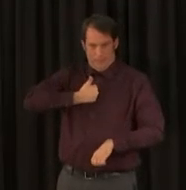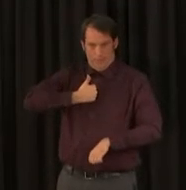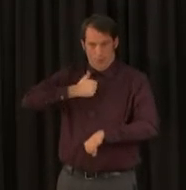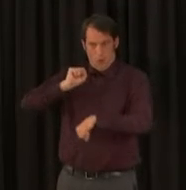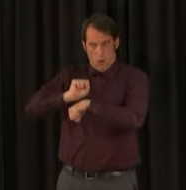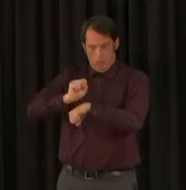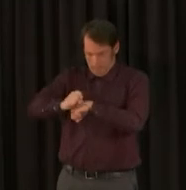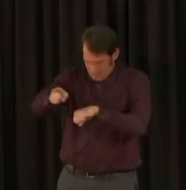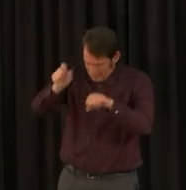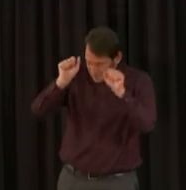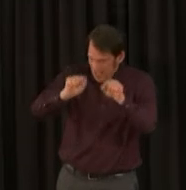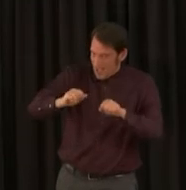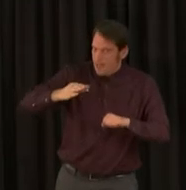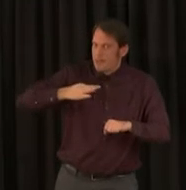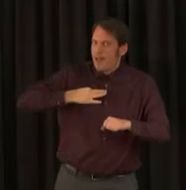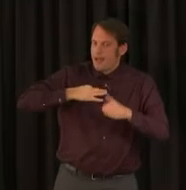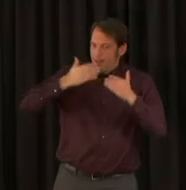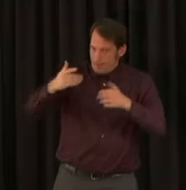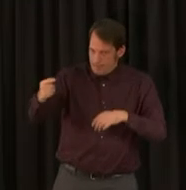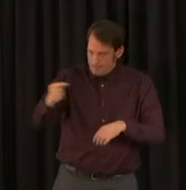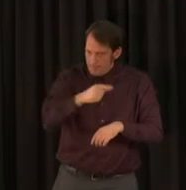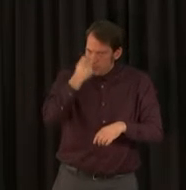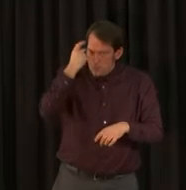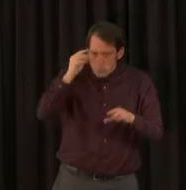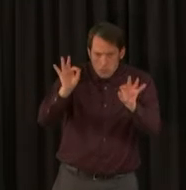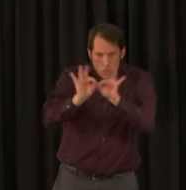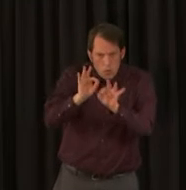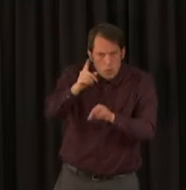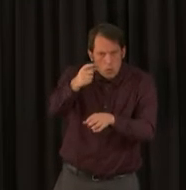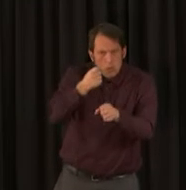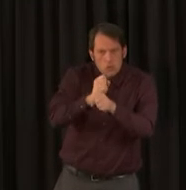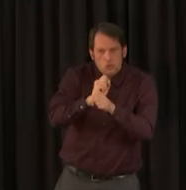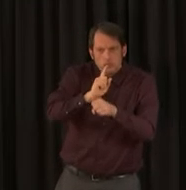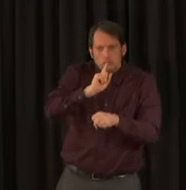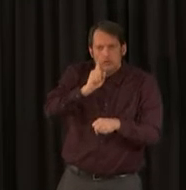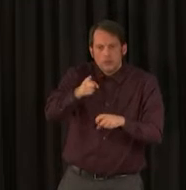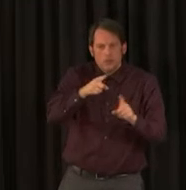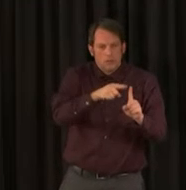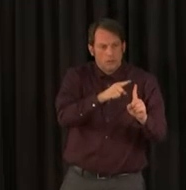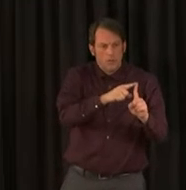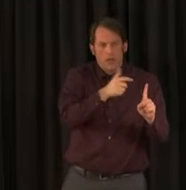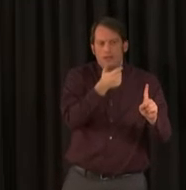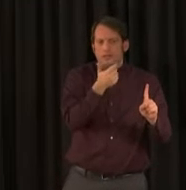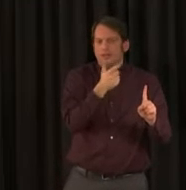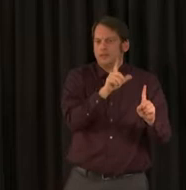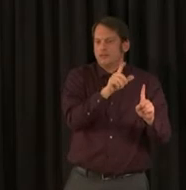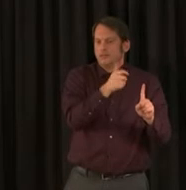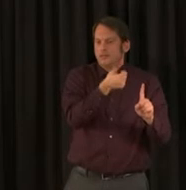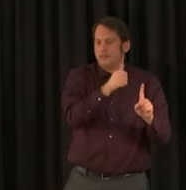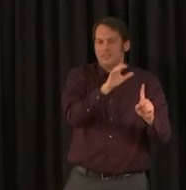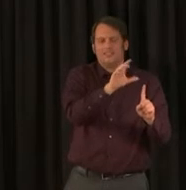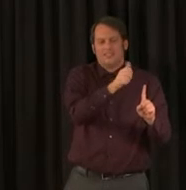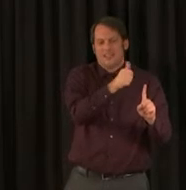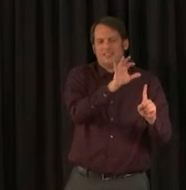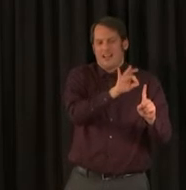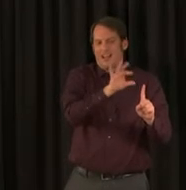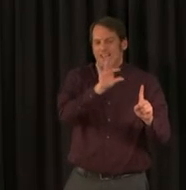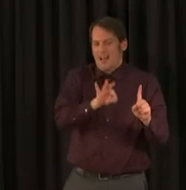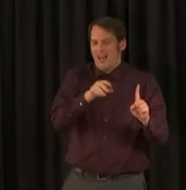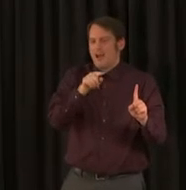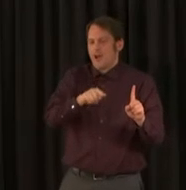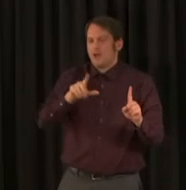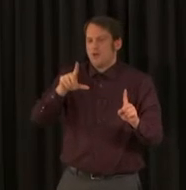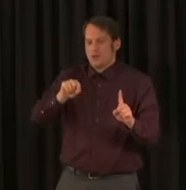contractor for yourself, but just make sure that on your 2019 or 2020 tax return, your Schedule C shows